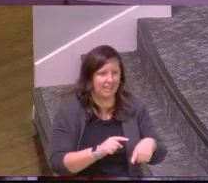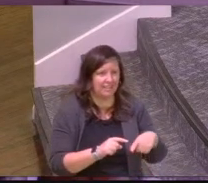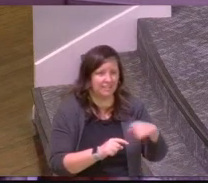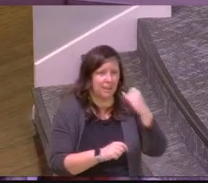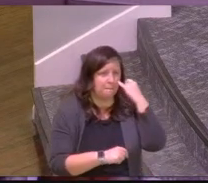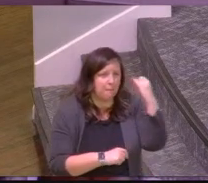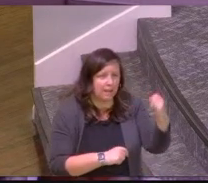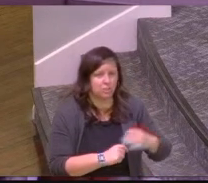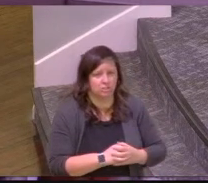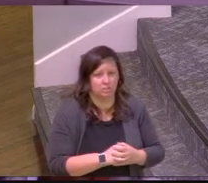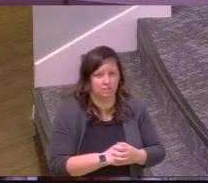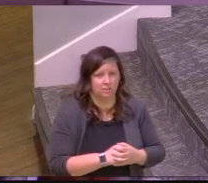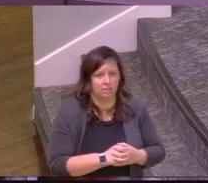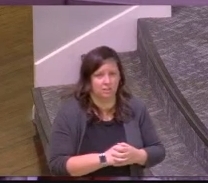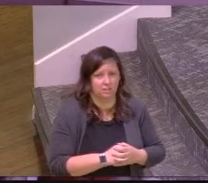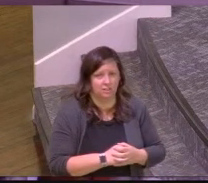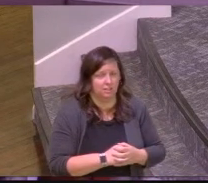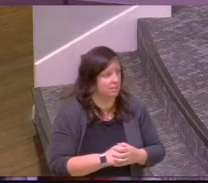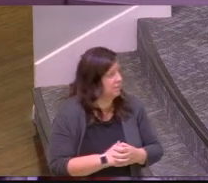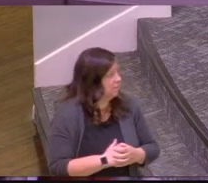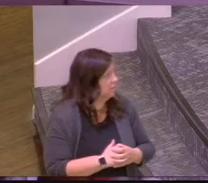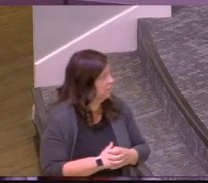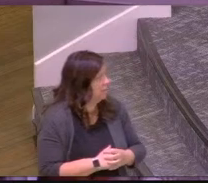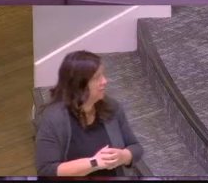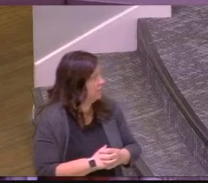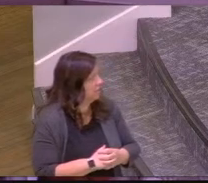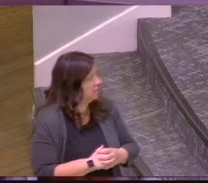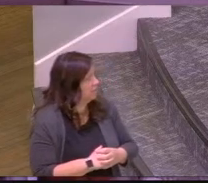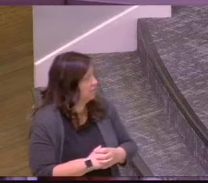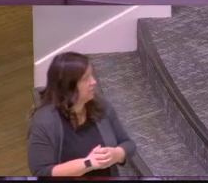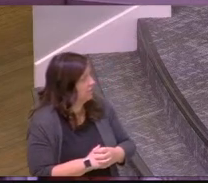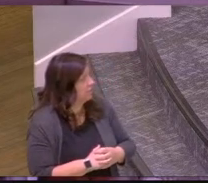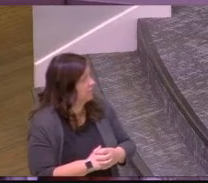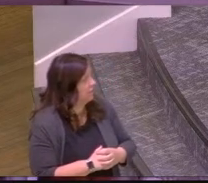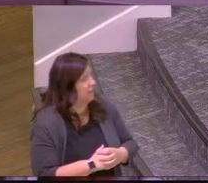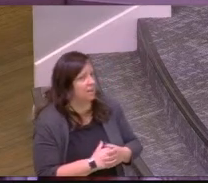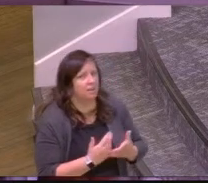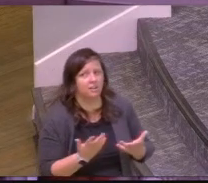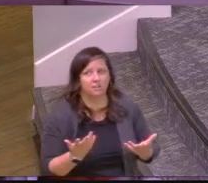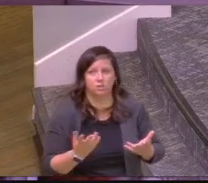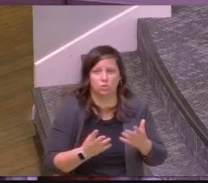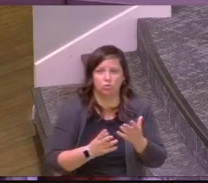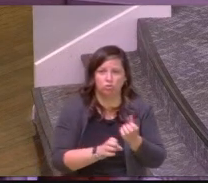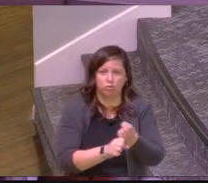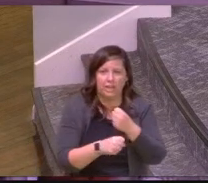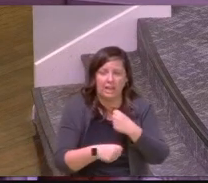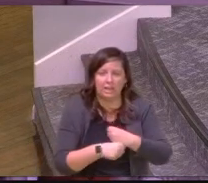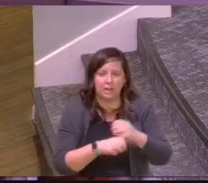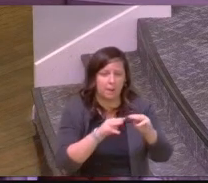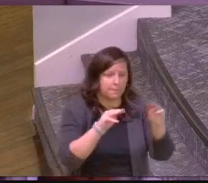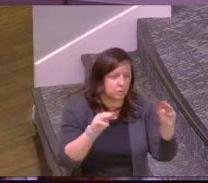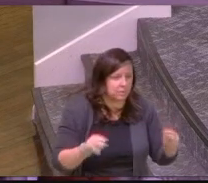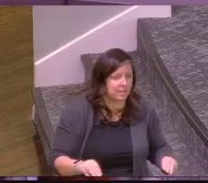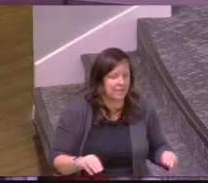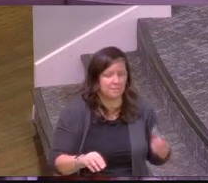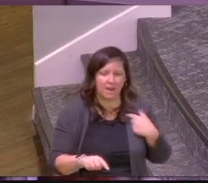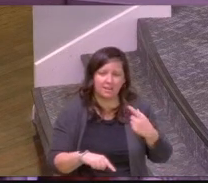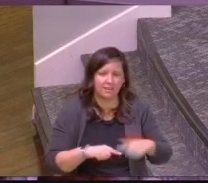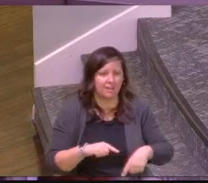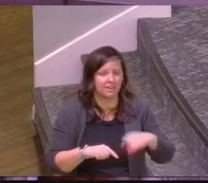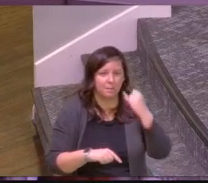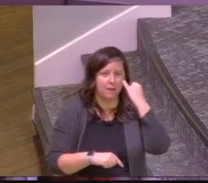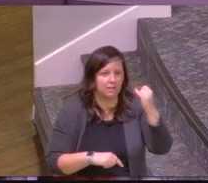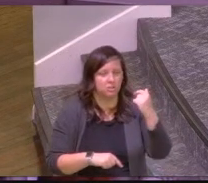an educational museum, I can't imagine us being prohibited from doing that. And perhaps maybe around